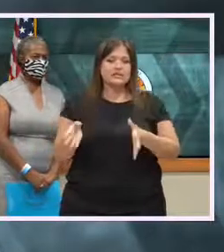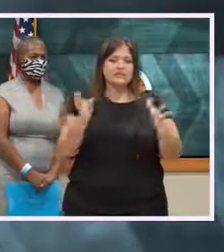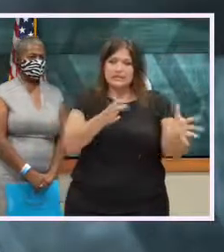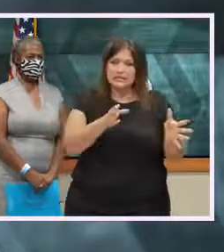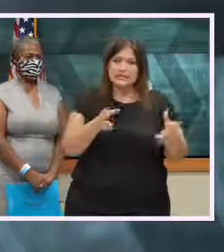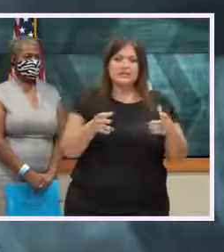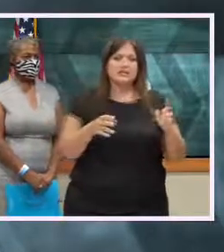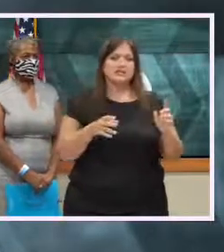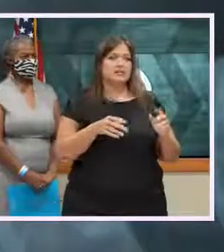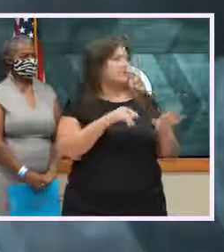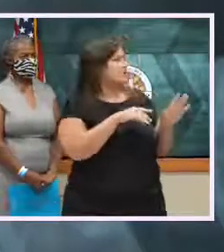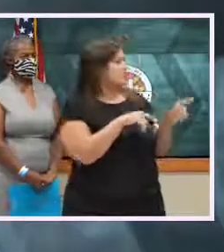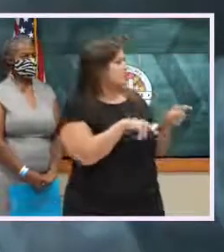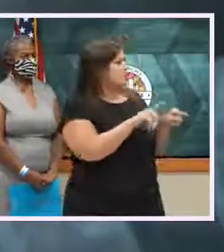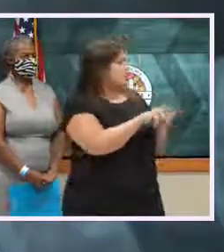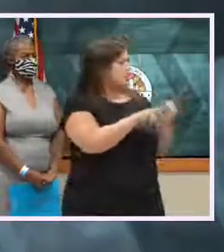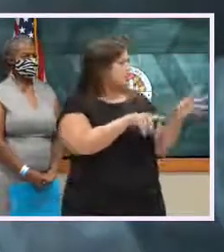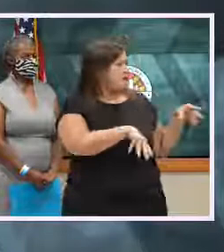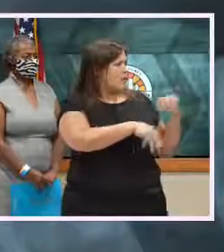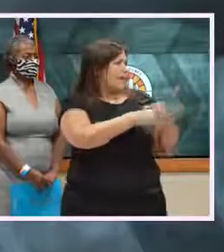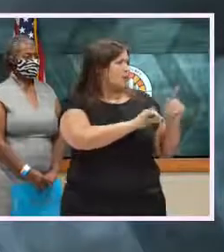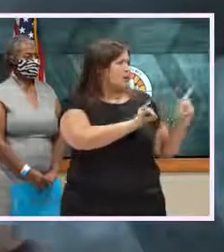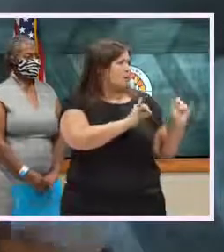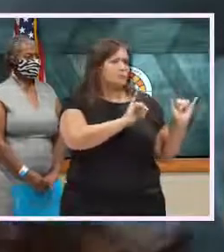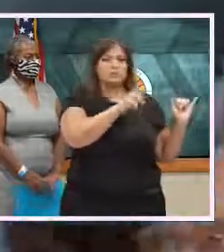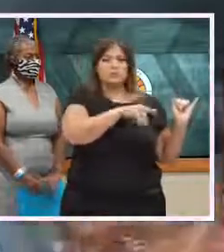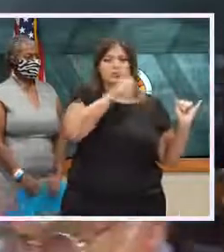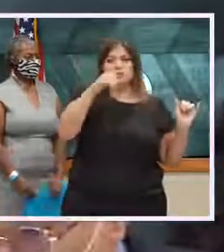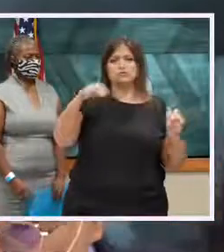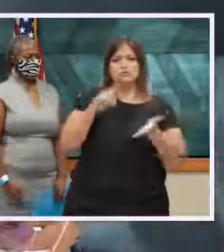If I could add also, I am concerned about,